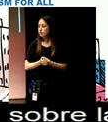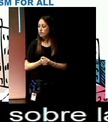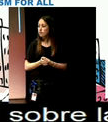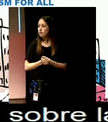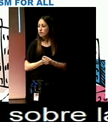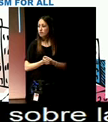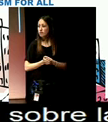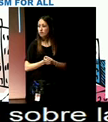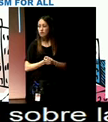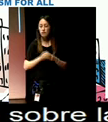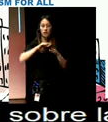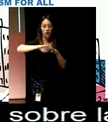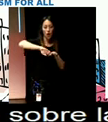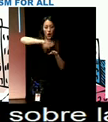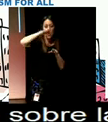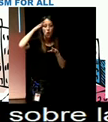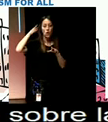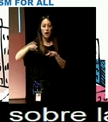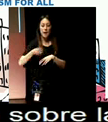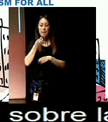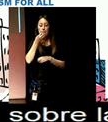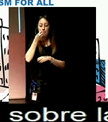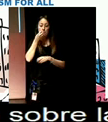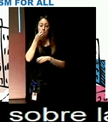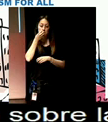delivered by Jesus on the Sermon on the Mountain.